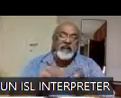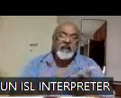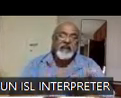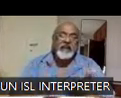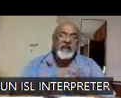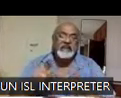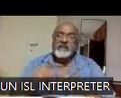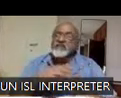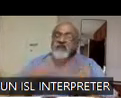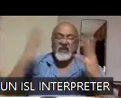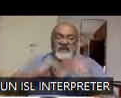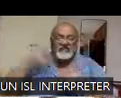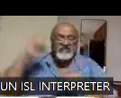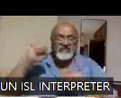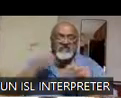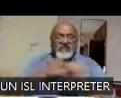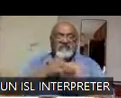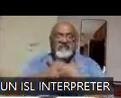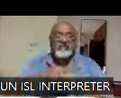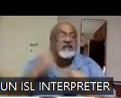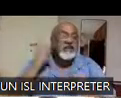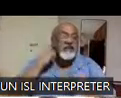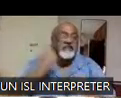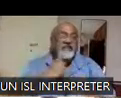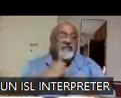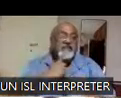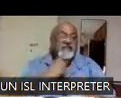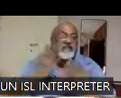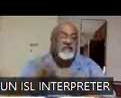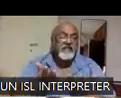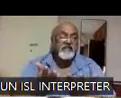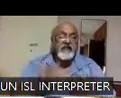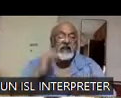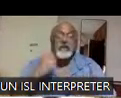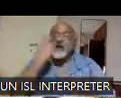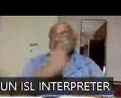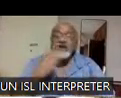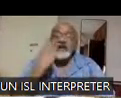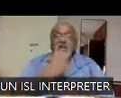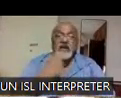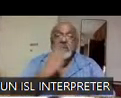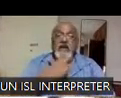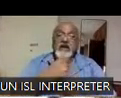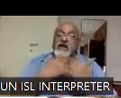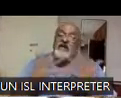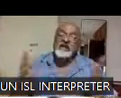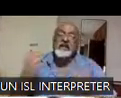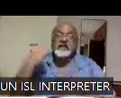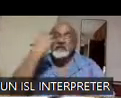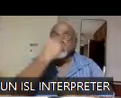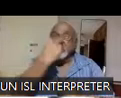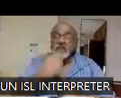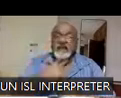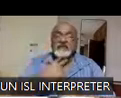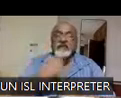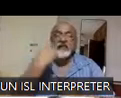to die attitude. She cannot hear. She has to lip read. She has to see your face if you're